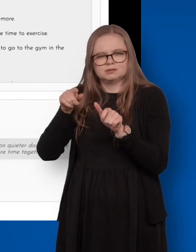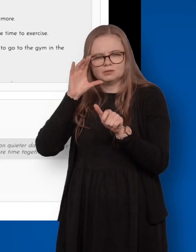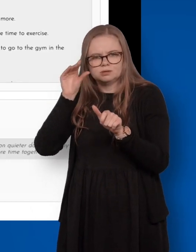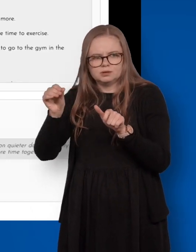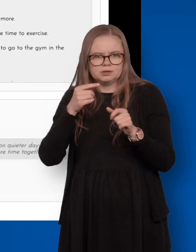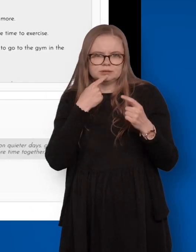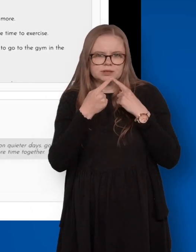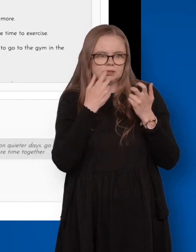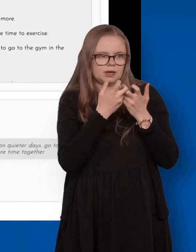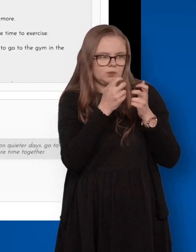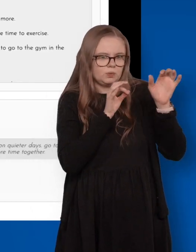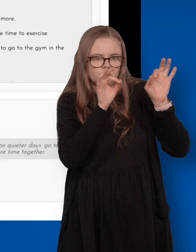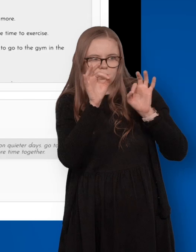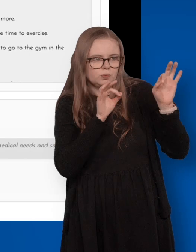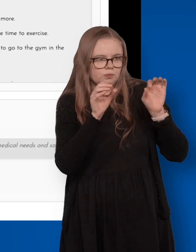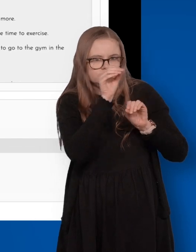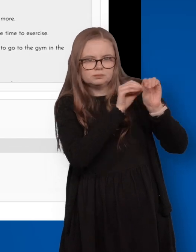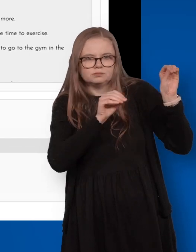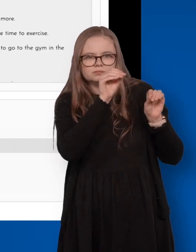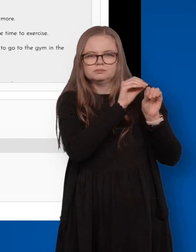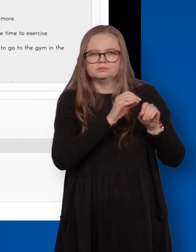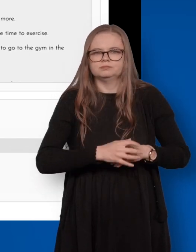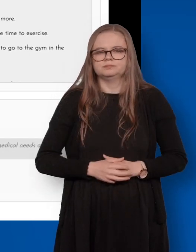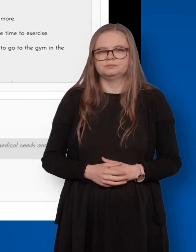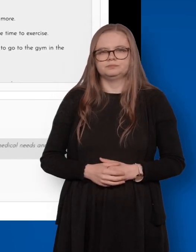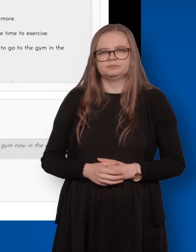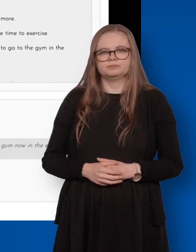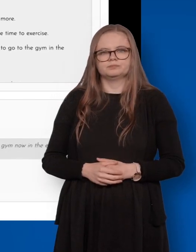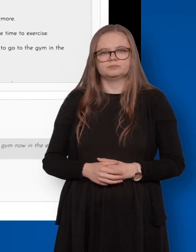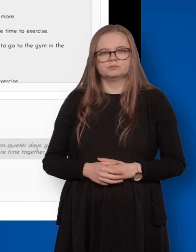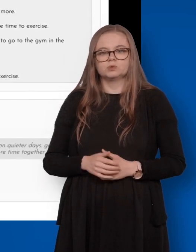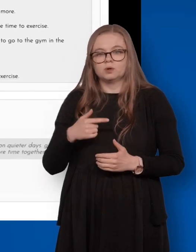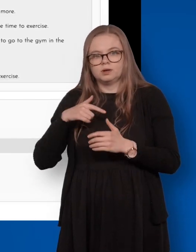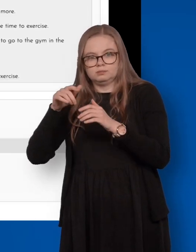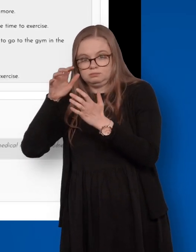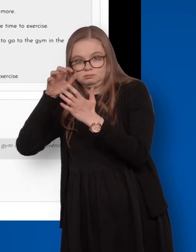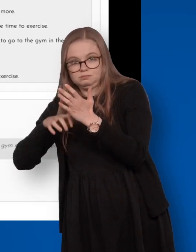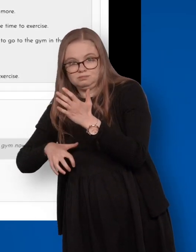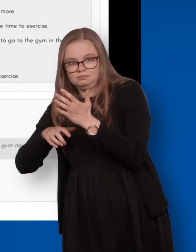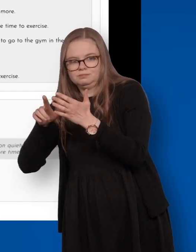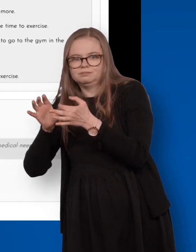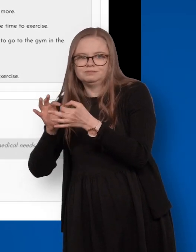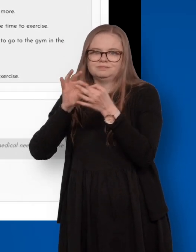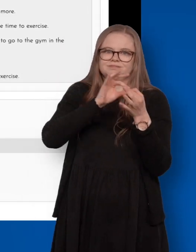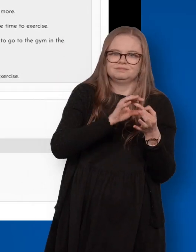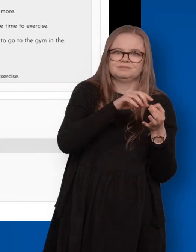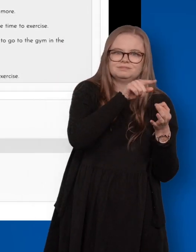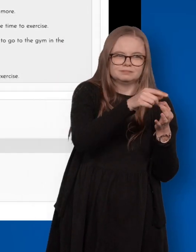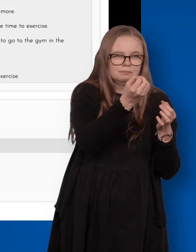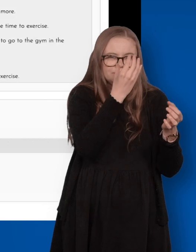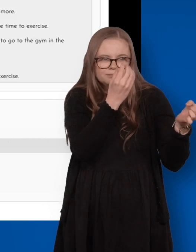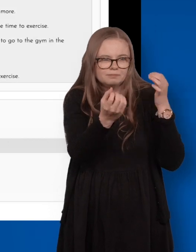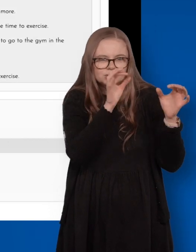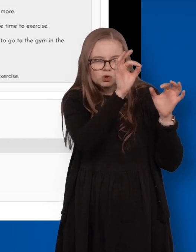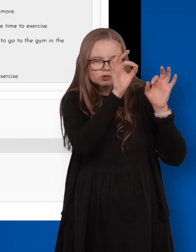how data is being rearranged by the models. So you might, by being able to see which dots correspond to each response or statement, you